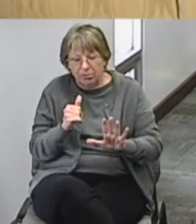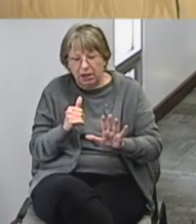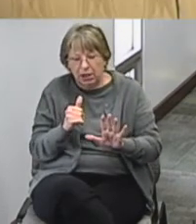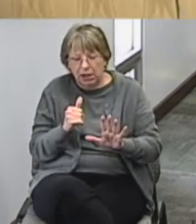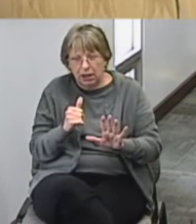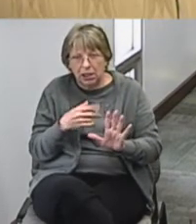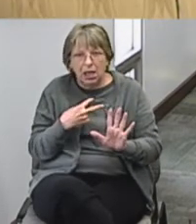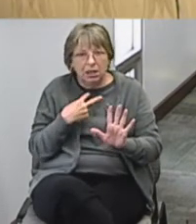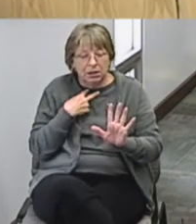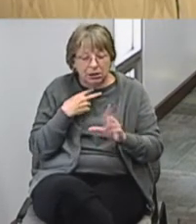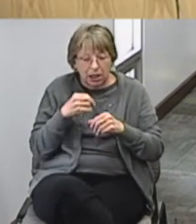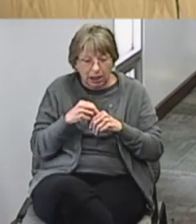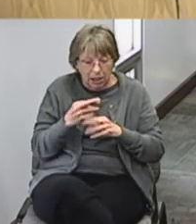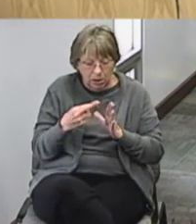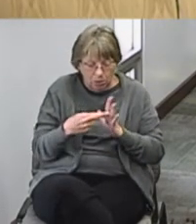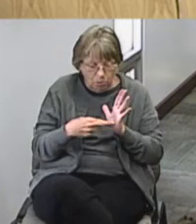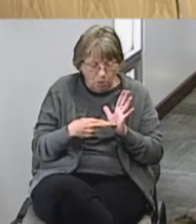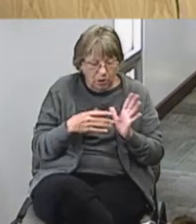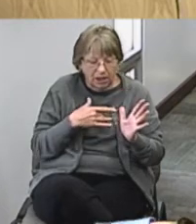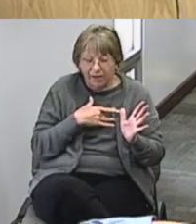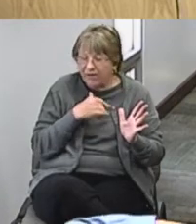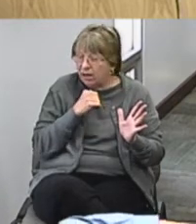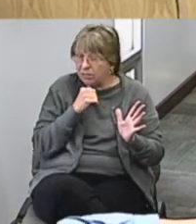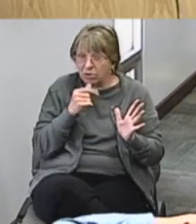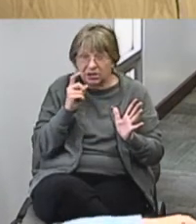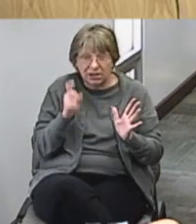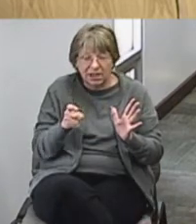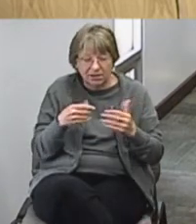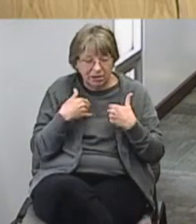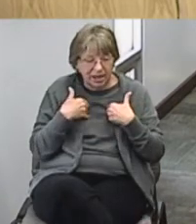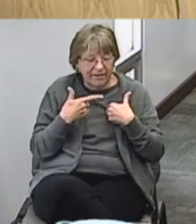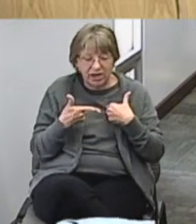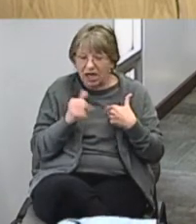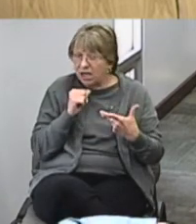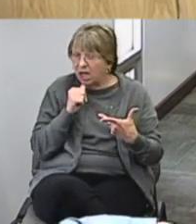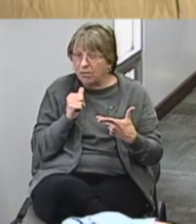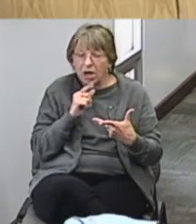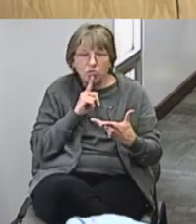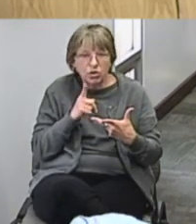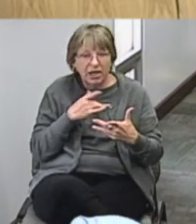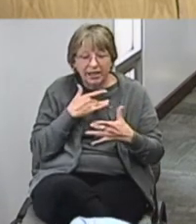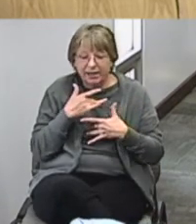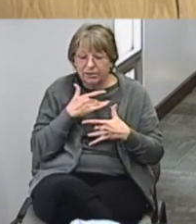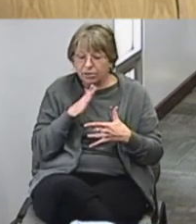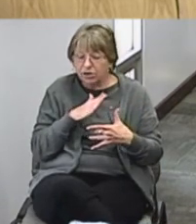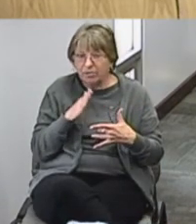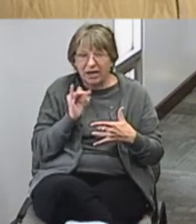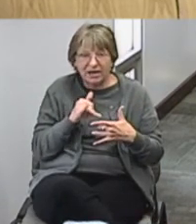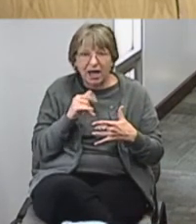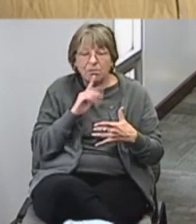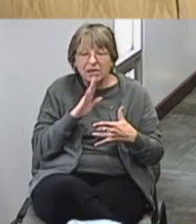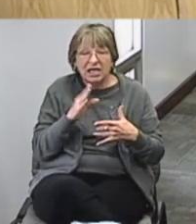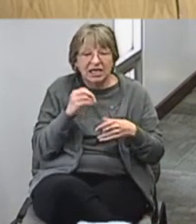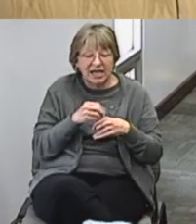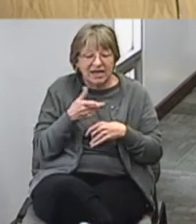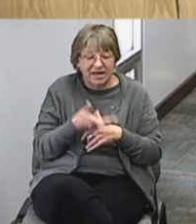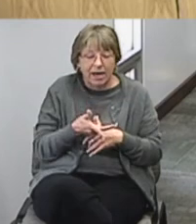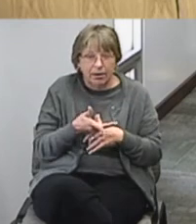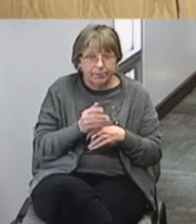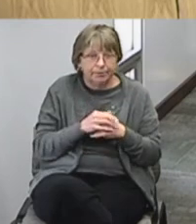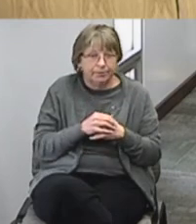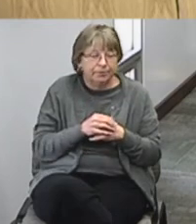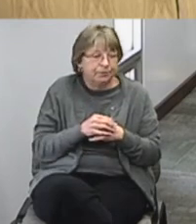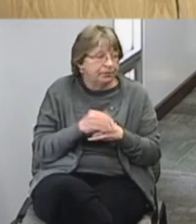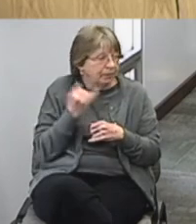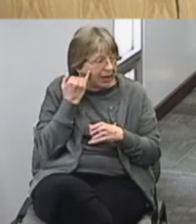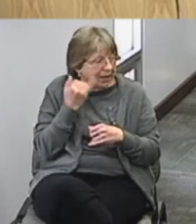For the same reasons I felt it wasn't necessary to have it in there, I'm not too concerned about it being in there because we could deviate if necessary, if